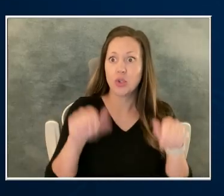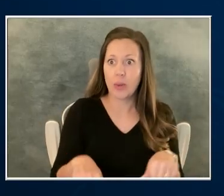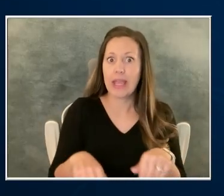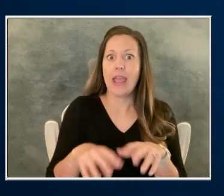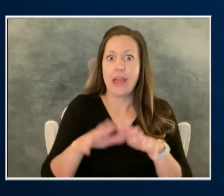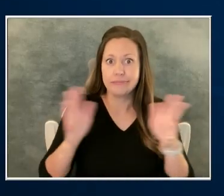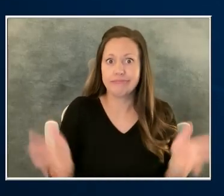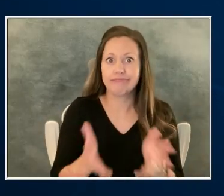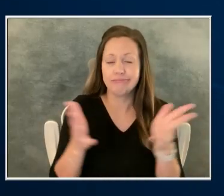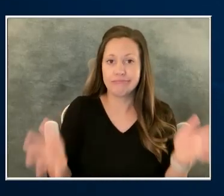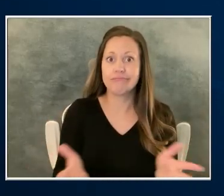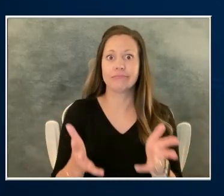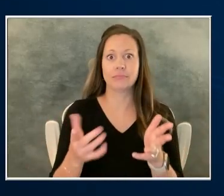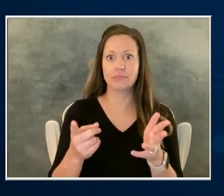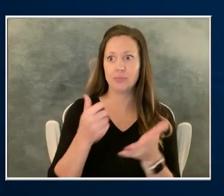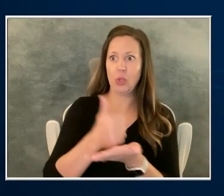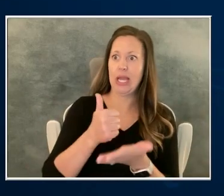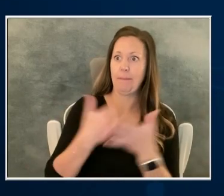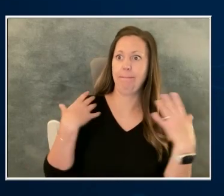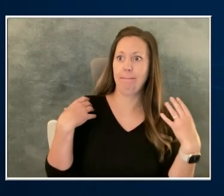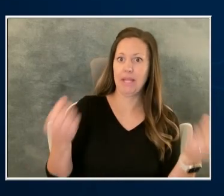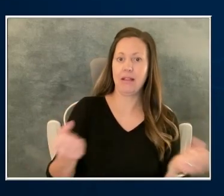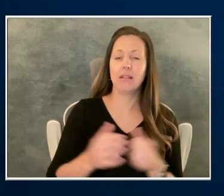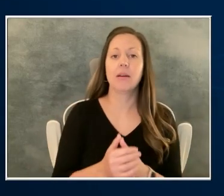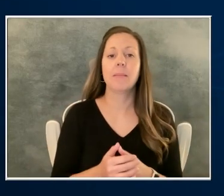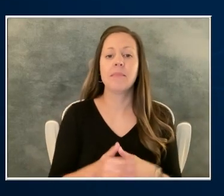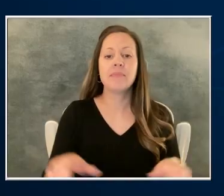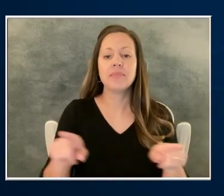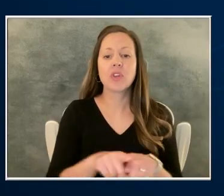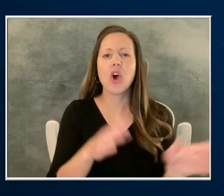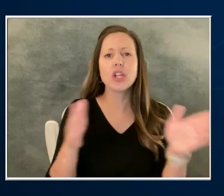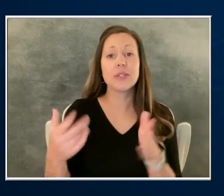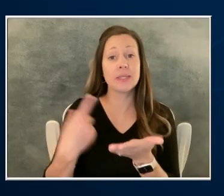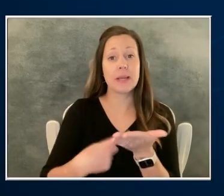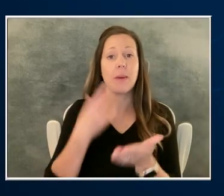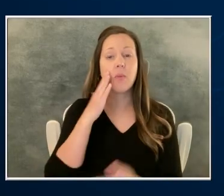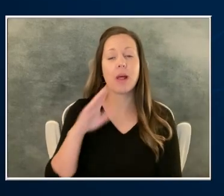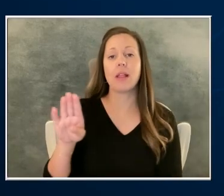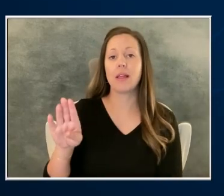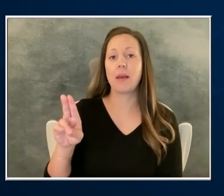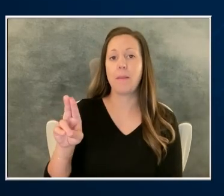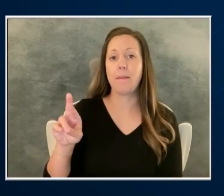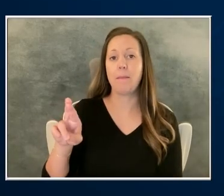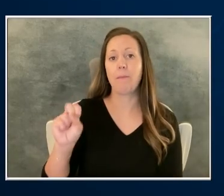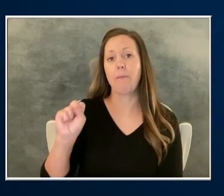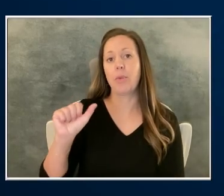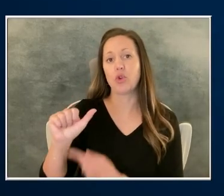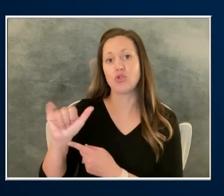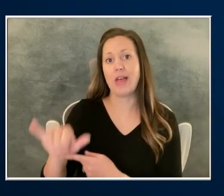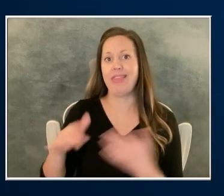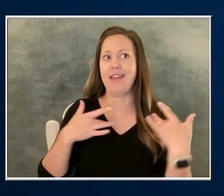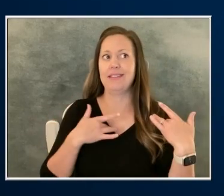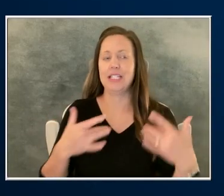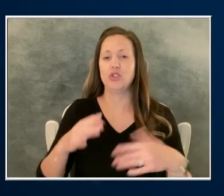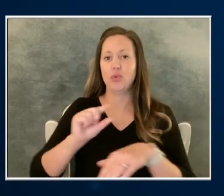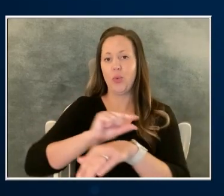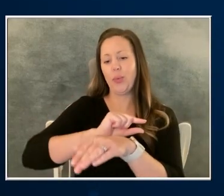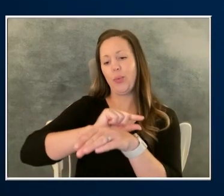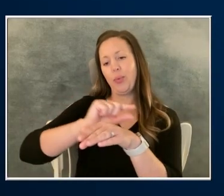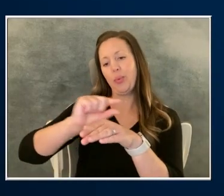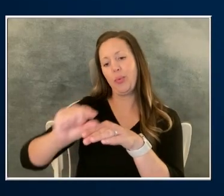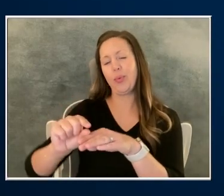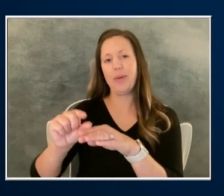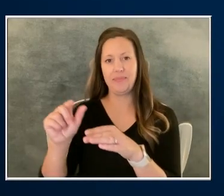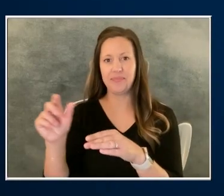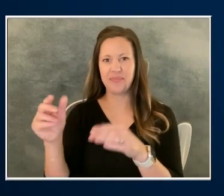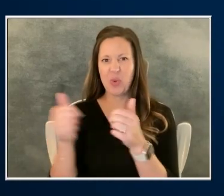heal. The other area that we'll usually treat around the hip is the bursa. So a bursa is like a lining usually over some type of bony surface. So in the hip,